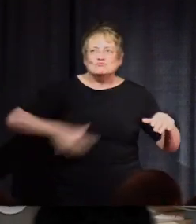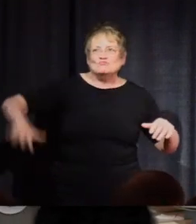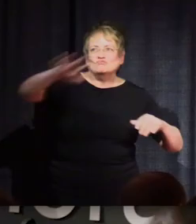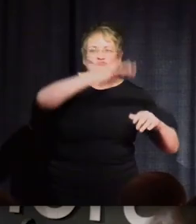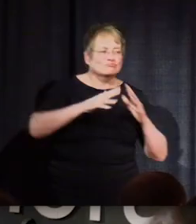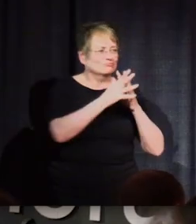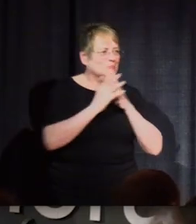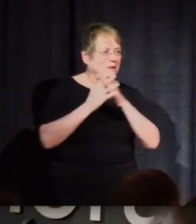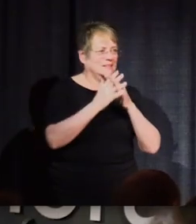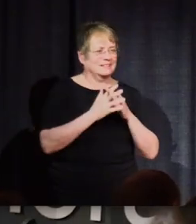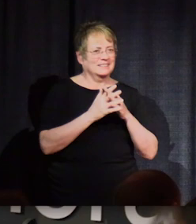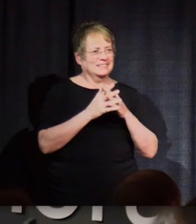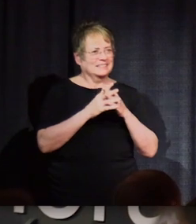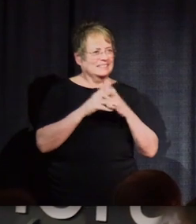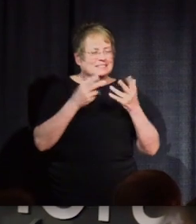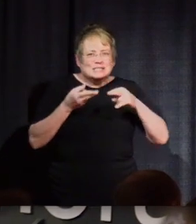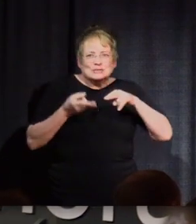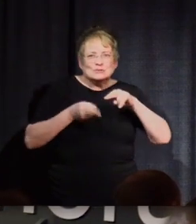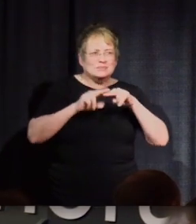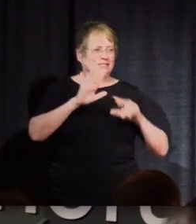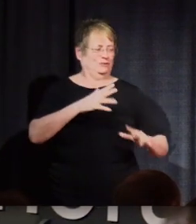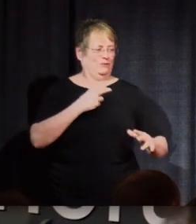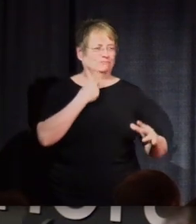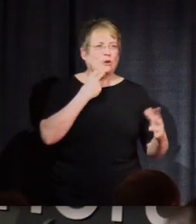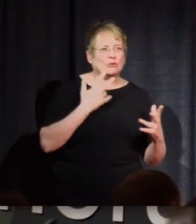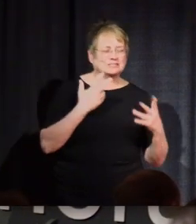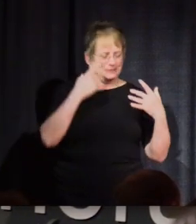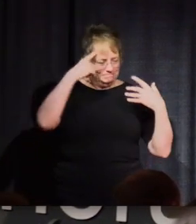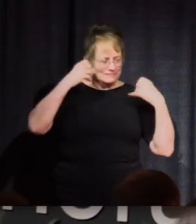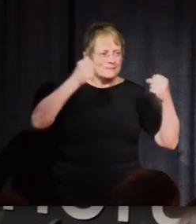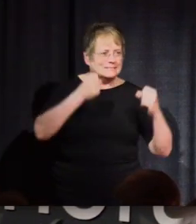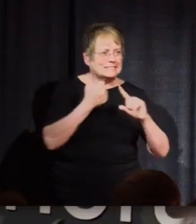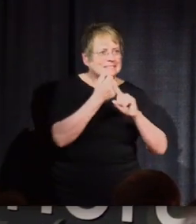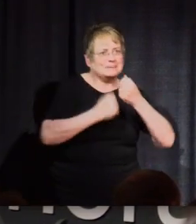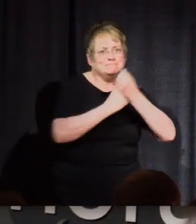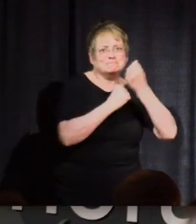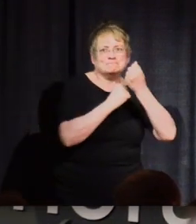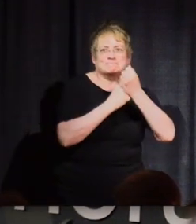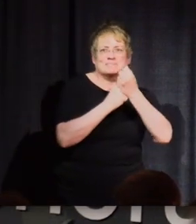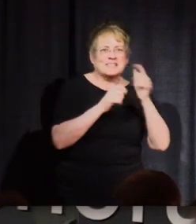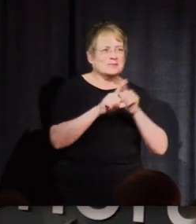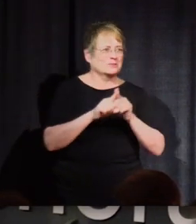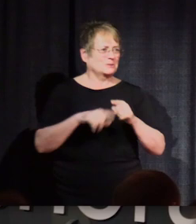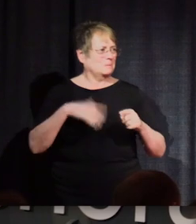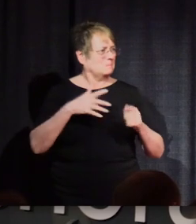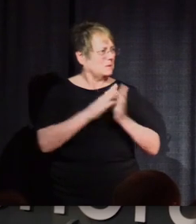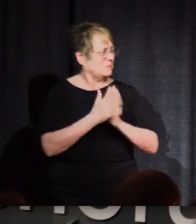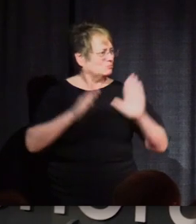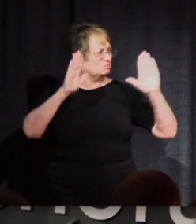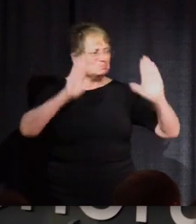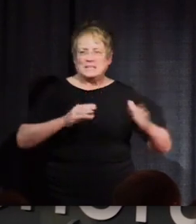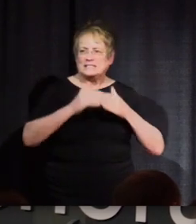for women to find their voices finding strength self-confidence self-efficacy while becoming stunning leaders along the